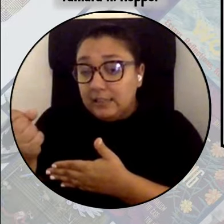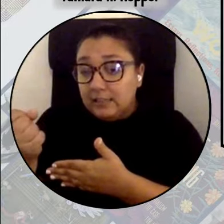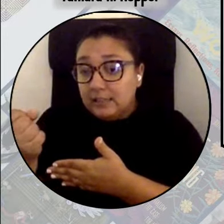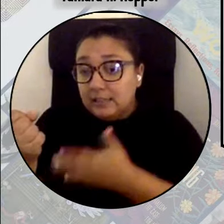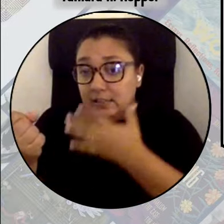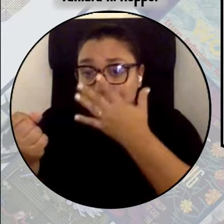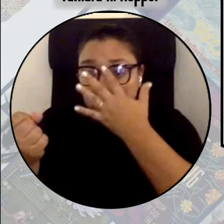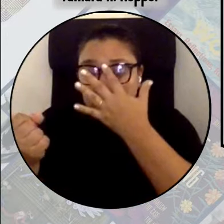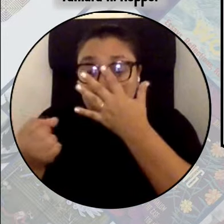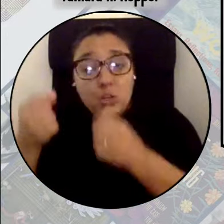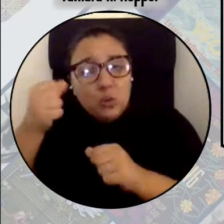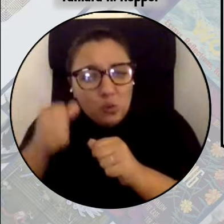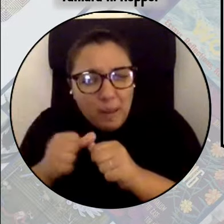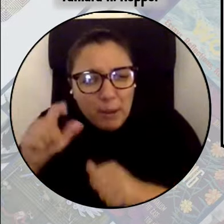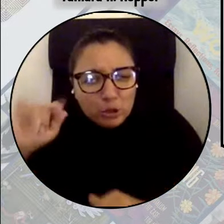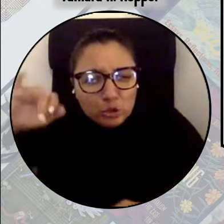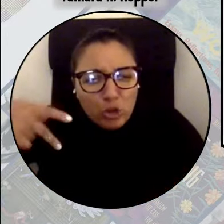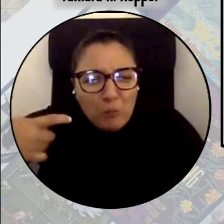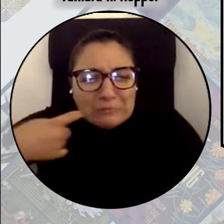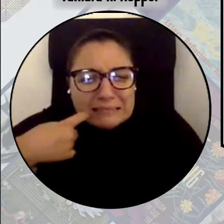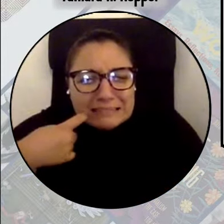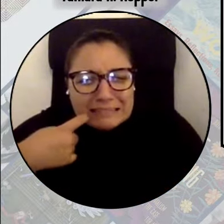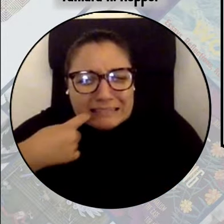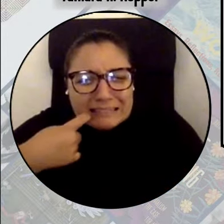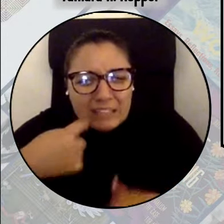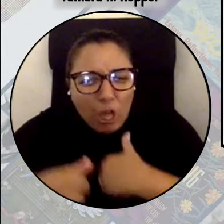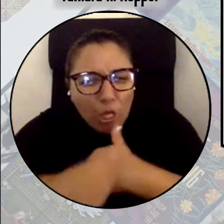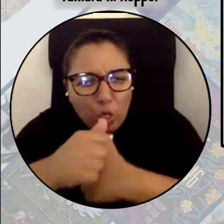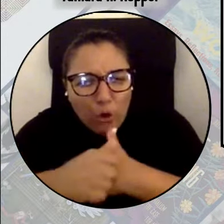threatening sanctuary cities. In fact, in that